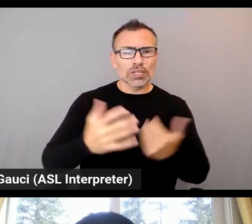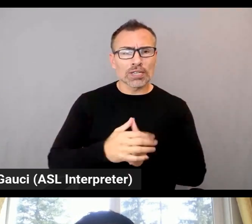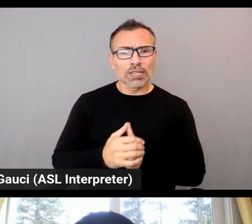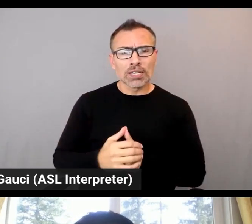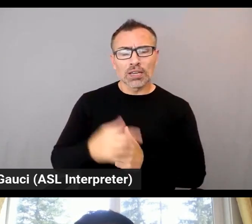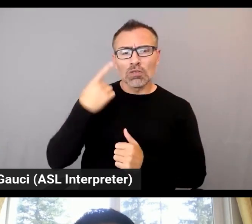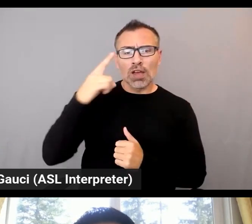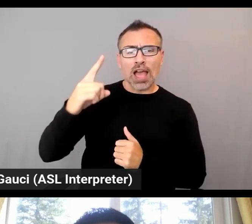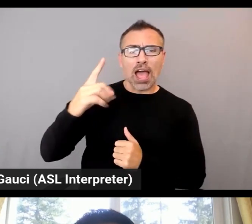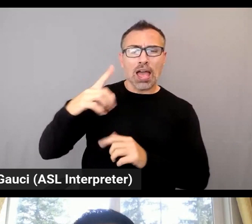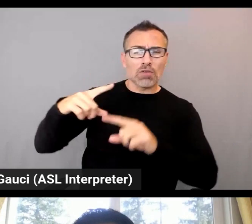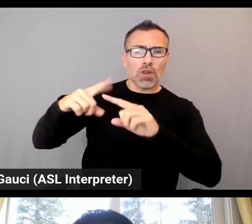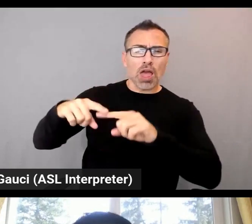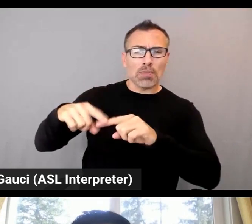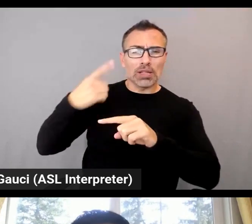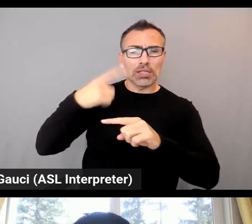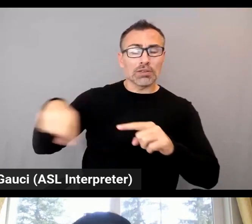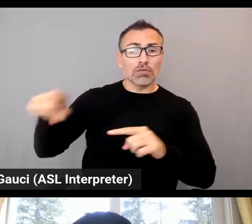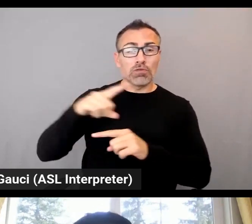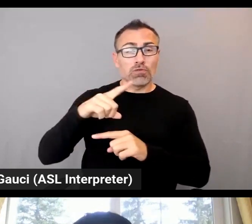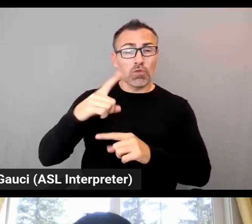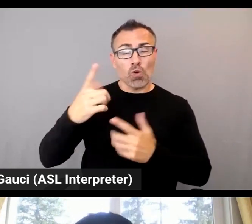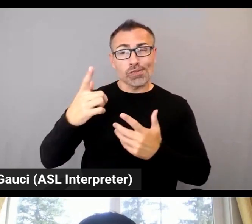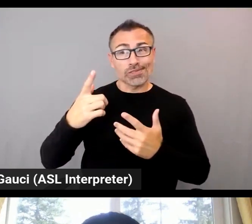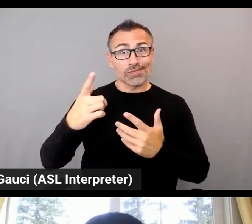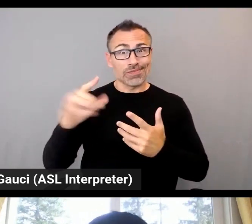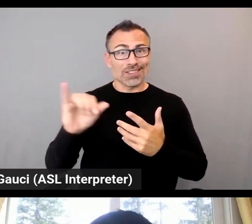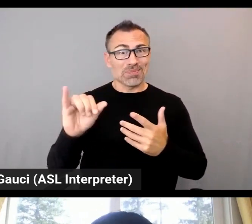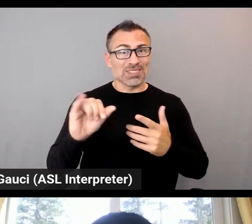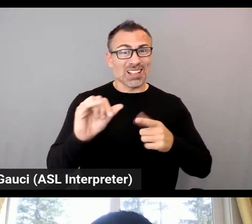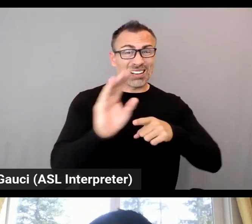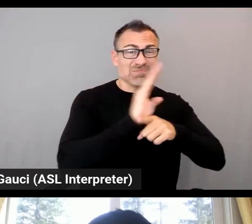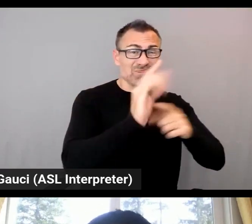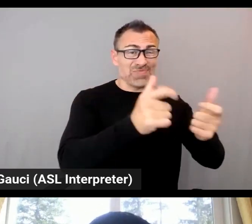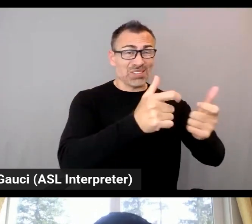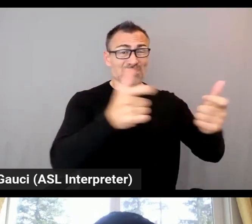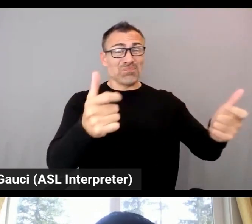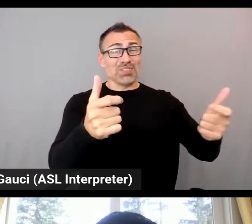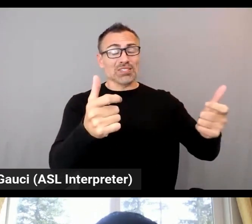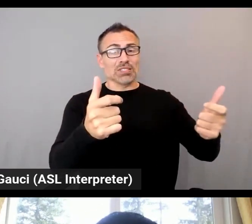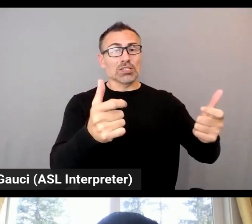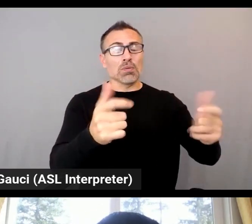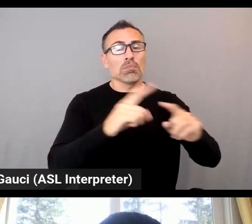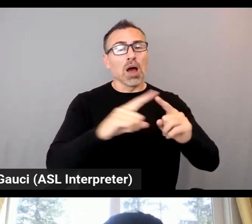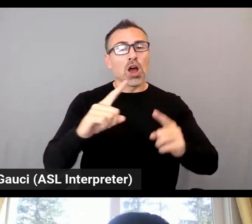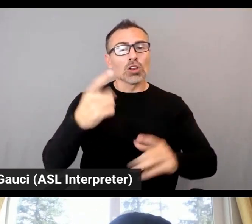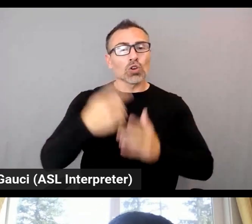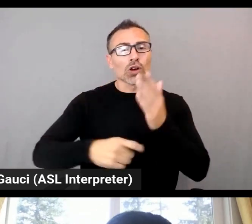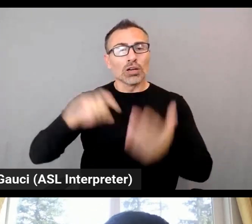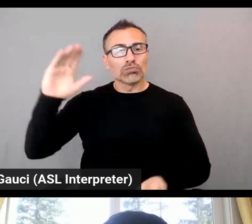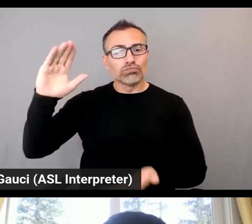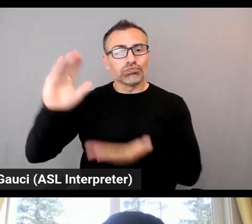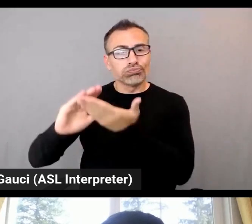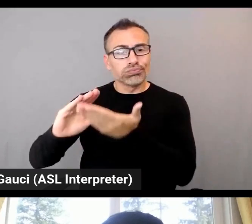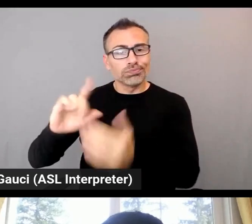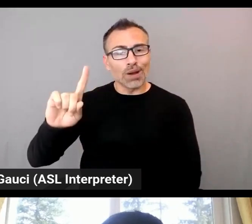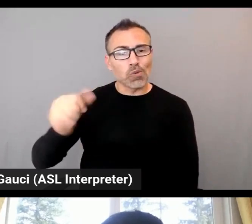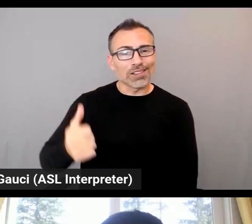commercial databases at 1/10 of the cost. So that's a very brief intro about Aurora.